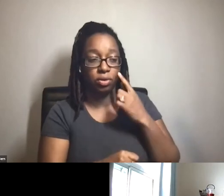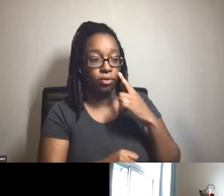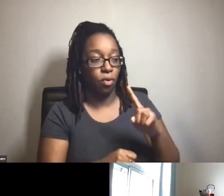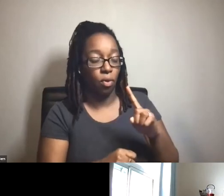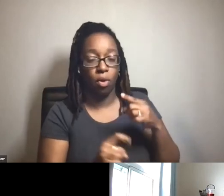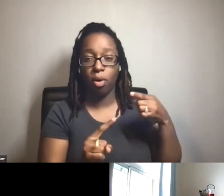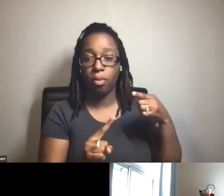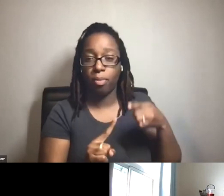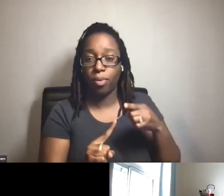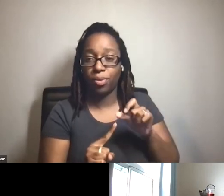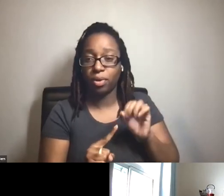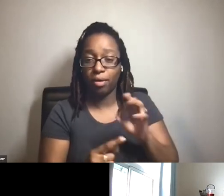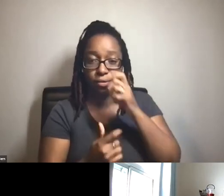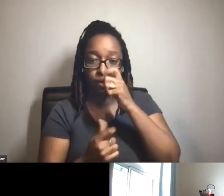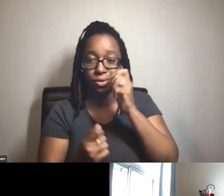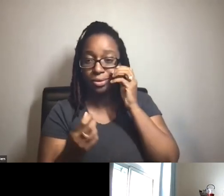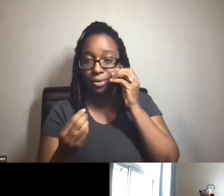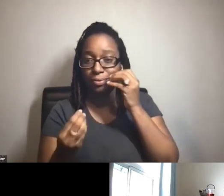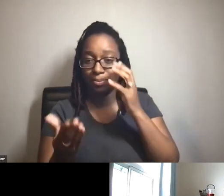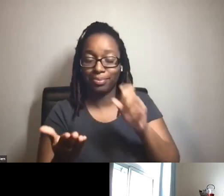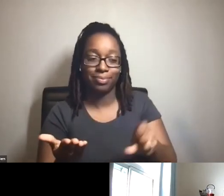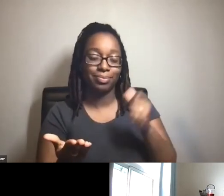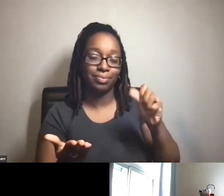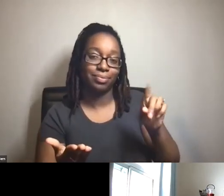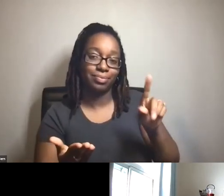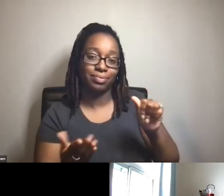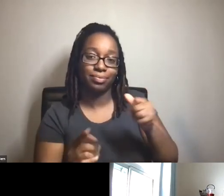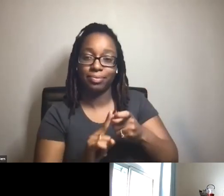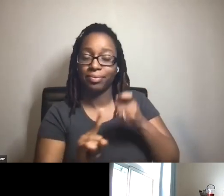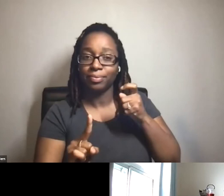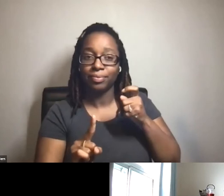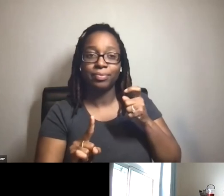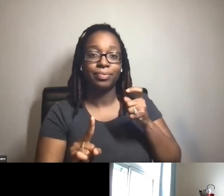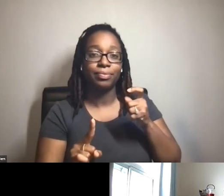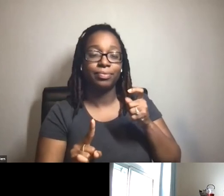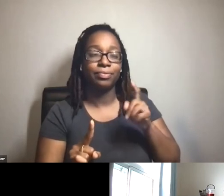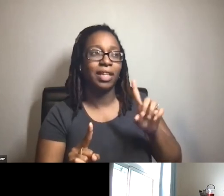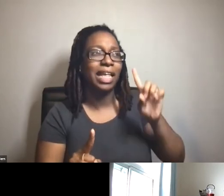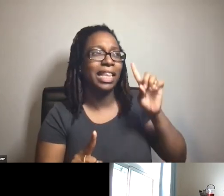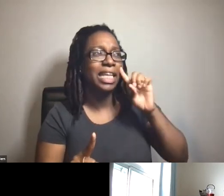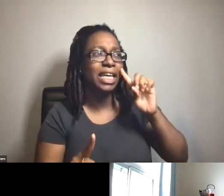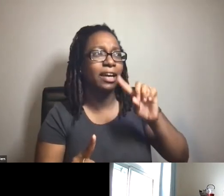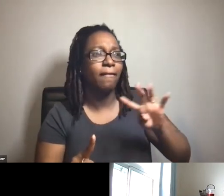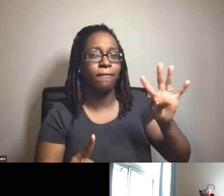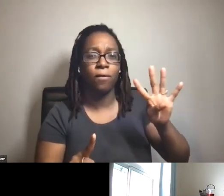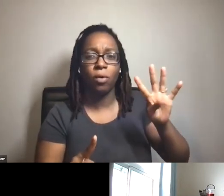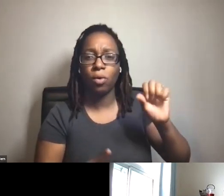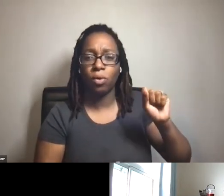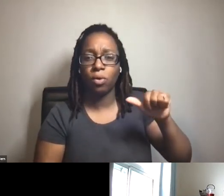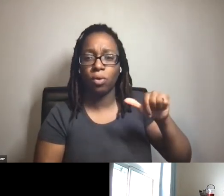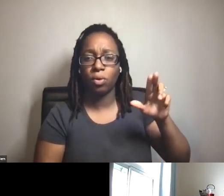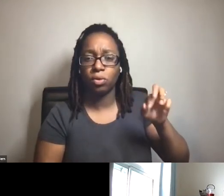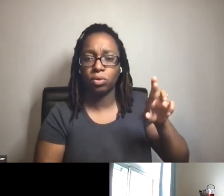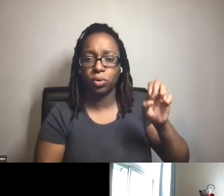interest information and other data aggregated from, I believe, Foursquare and